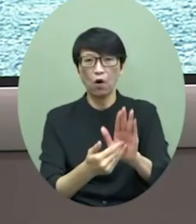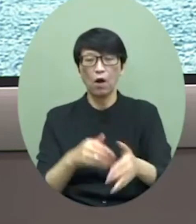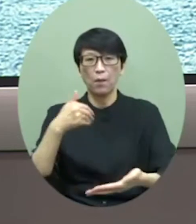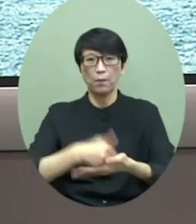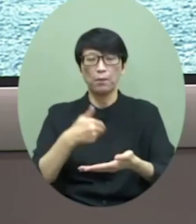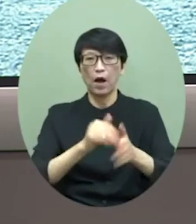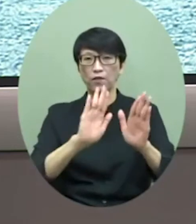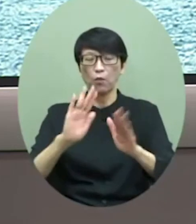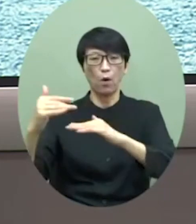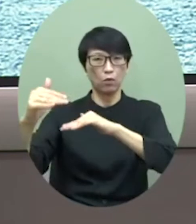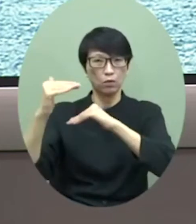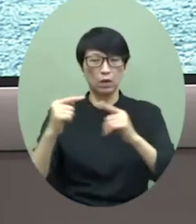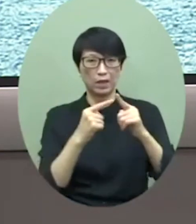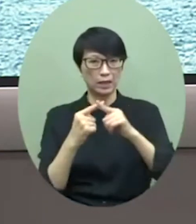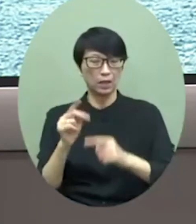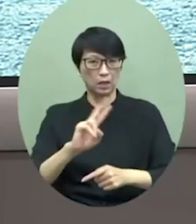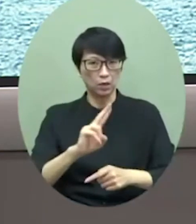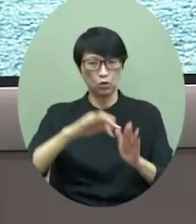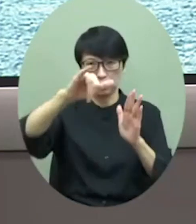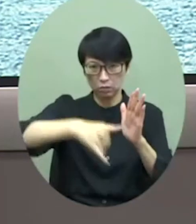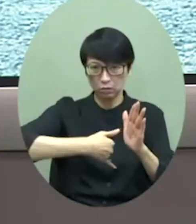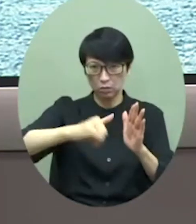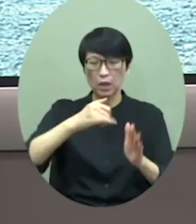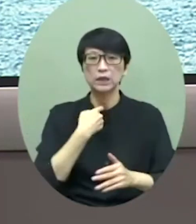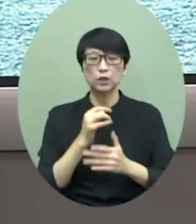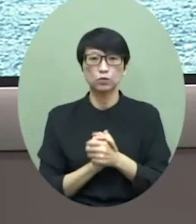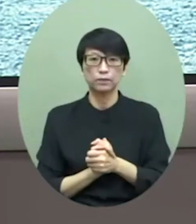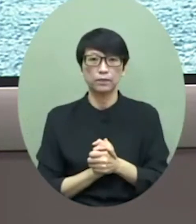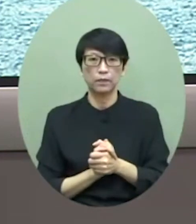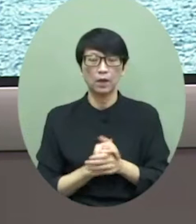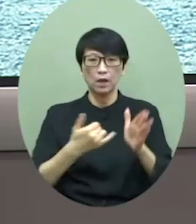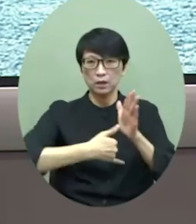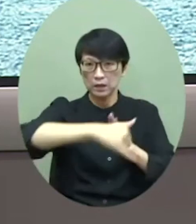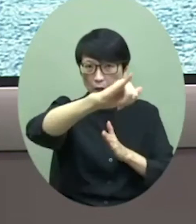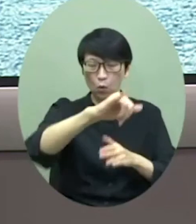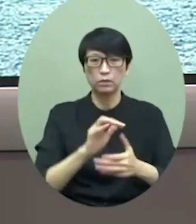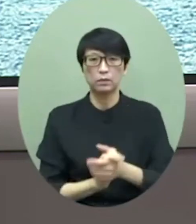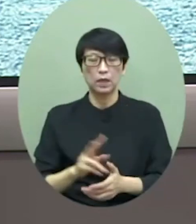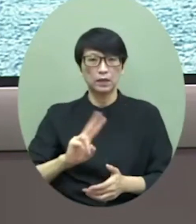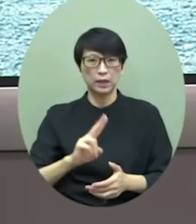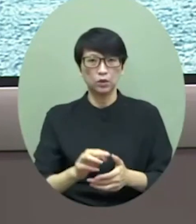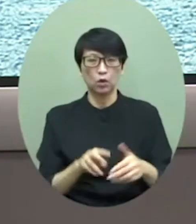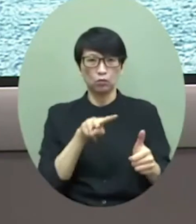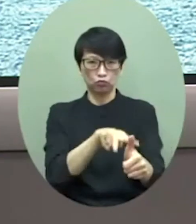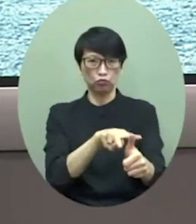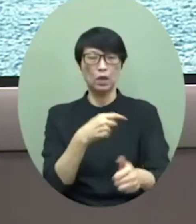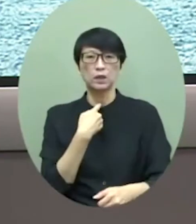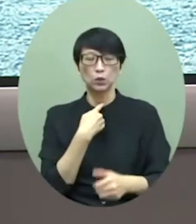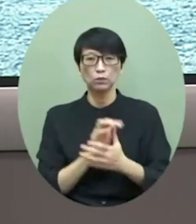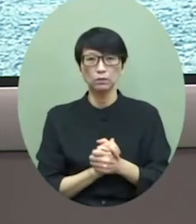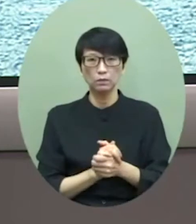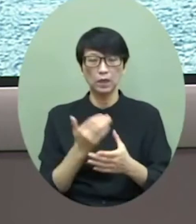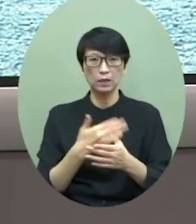others who went overseas. They have to come back, and also there may be people who are involved in sourcing and procurement. They have